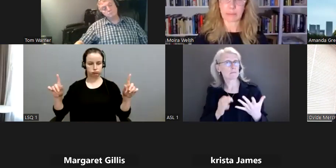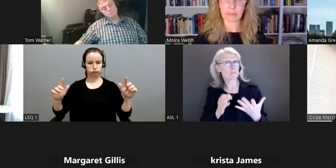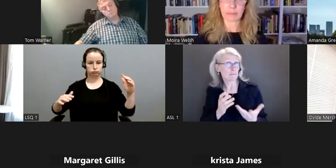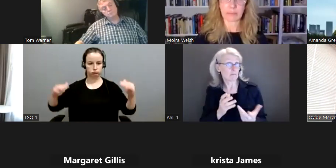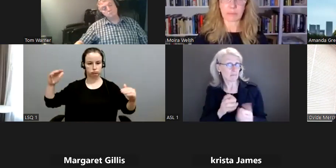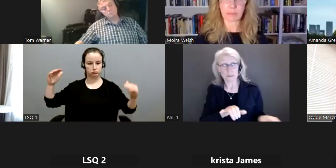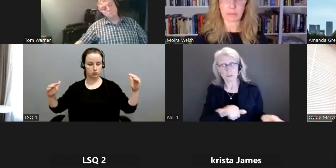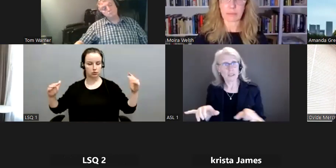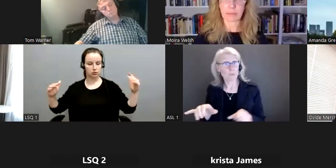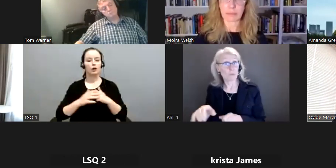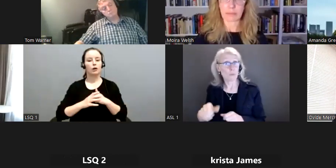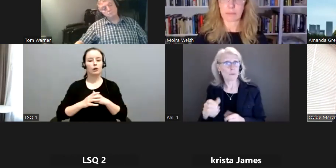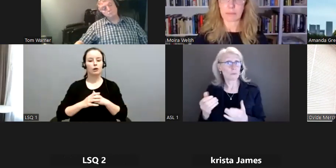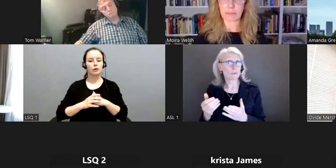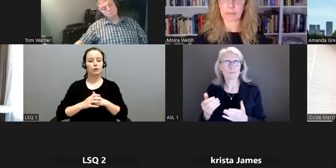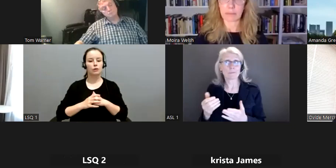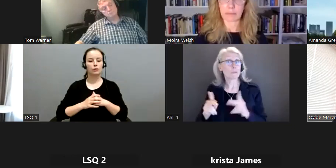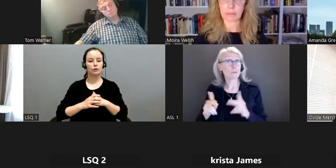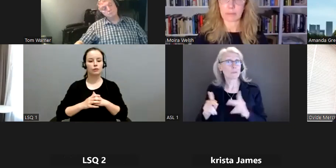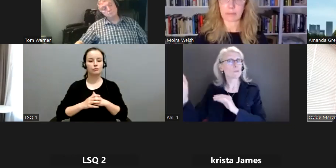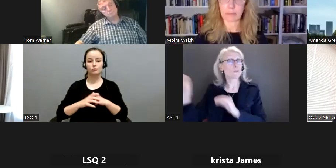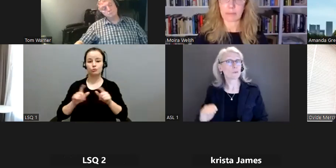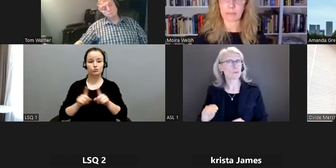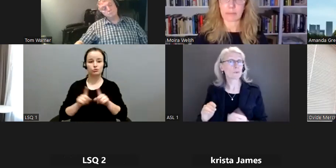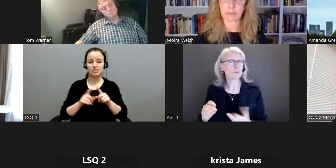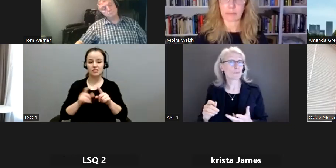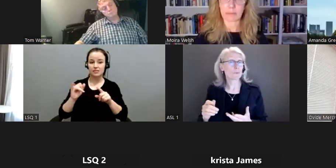people, like you Canadians on the screen right now.